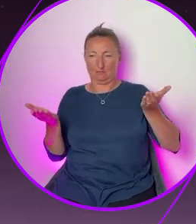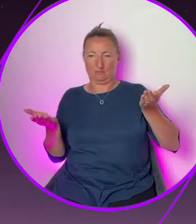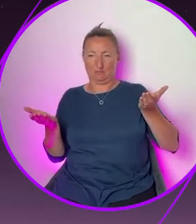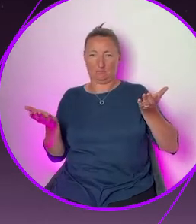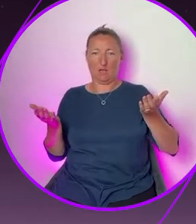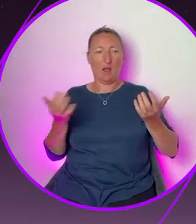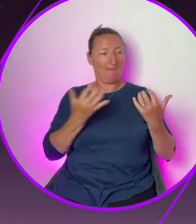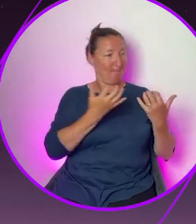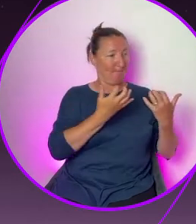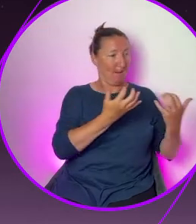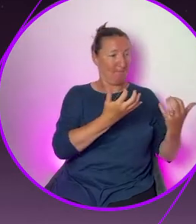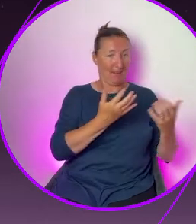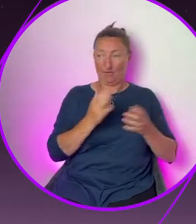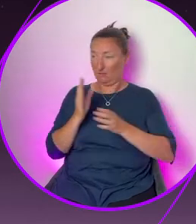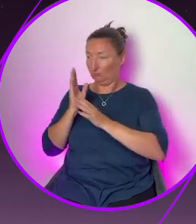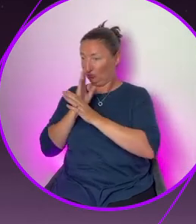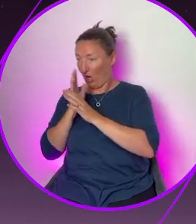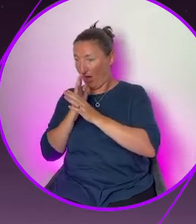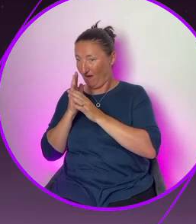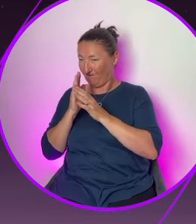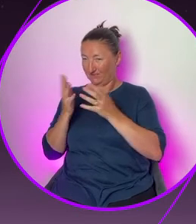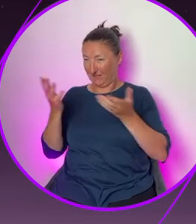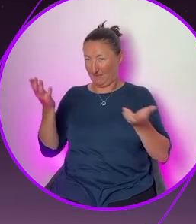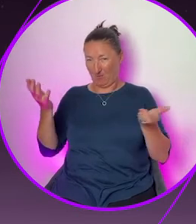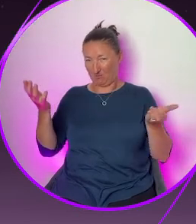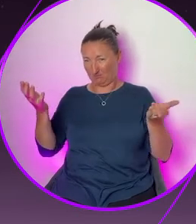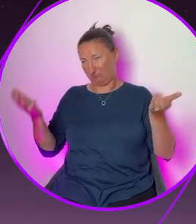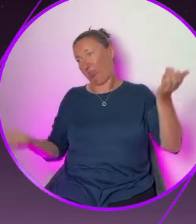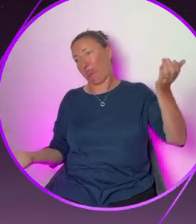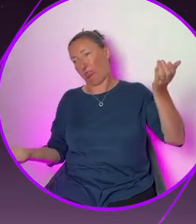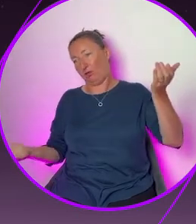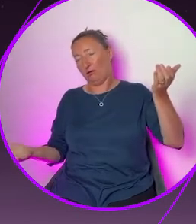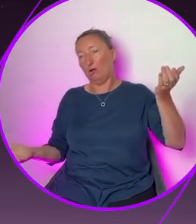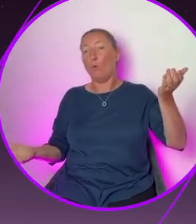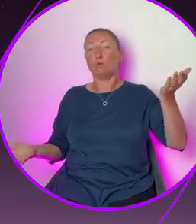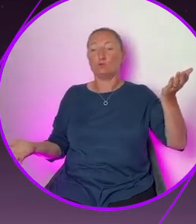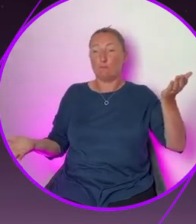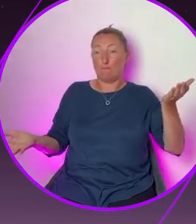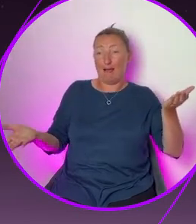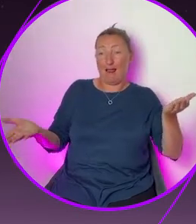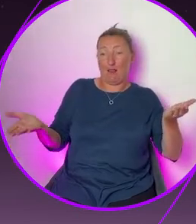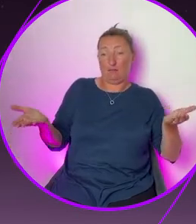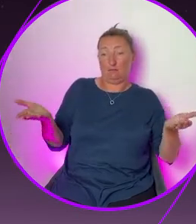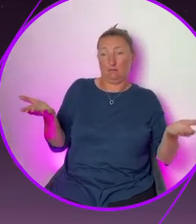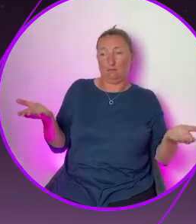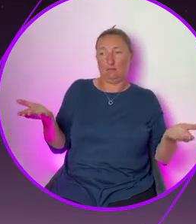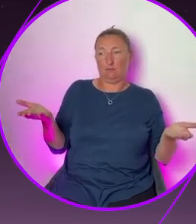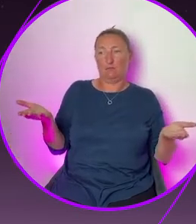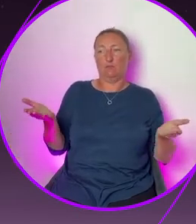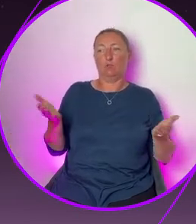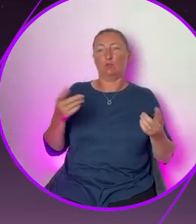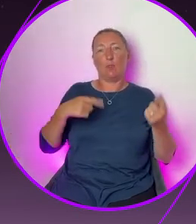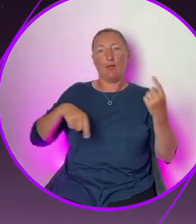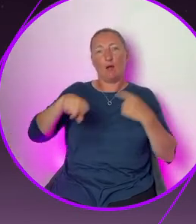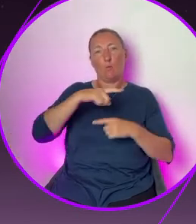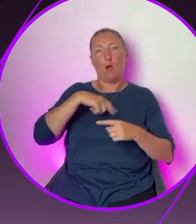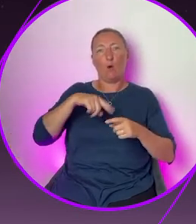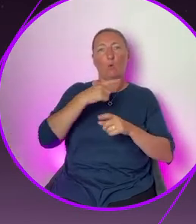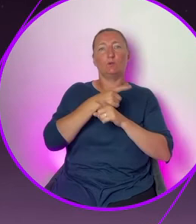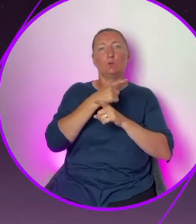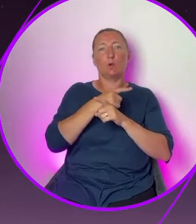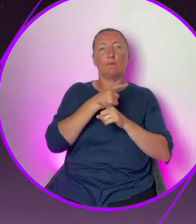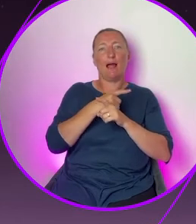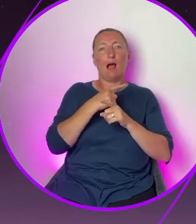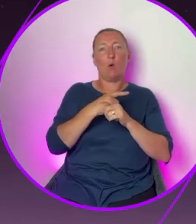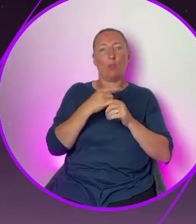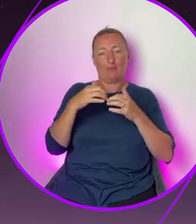and the private sector. I think at the moment, and we sort of talk about this more in Phase 1, which is around sort of the tech industry as